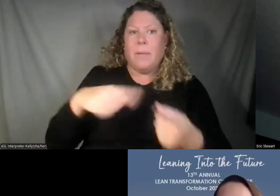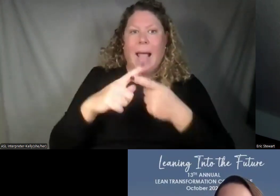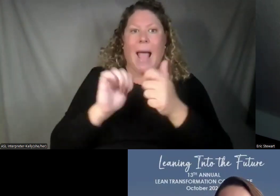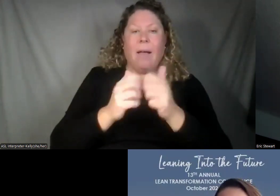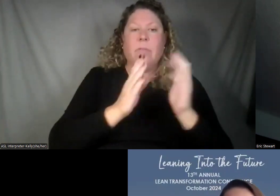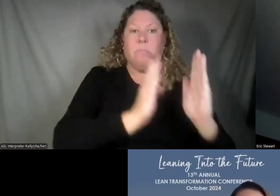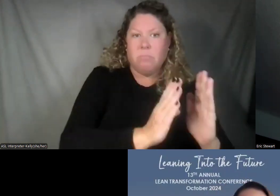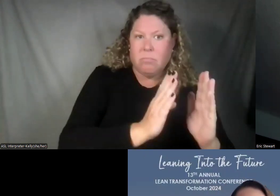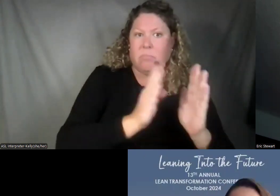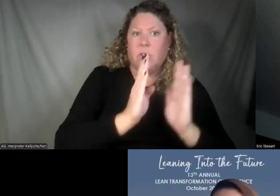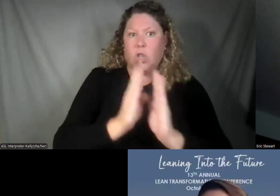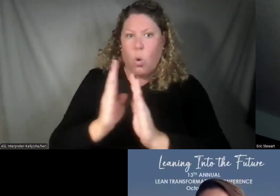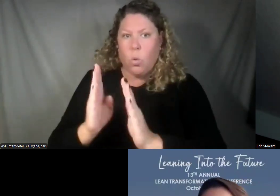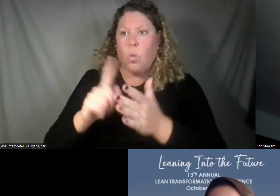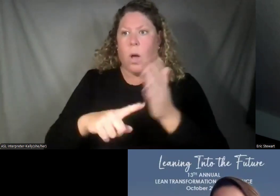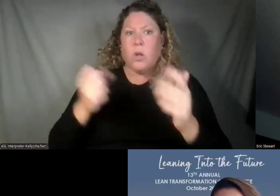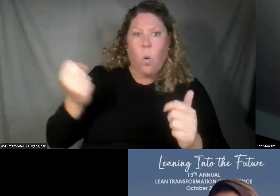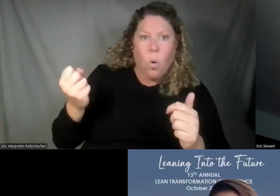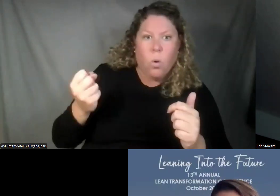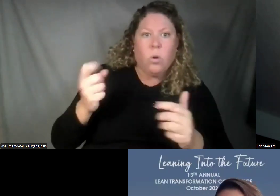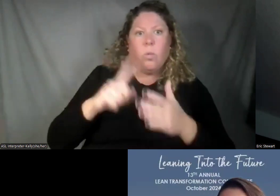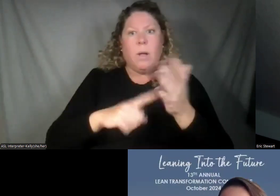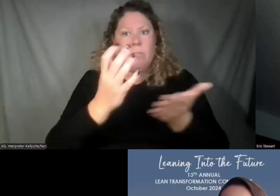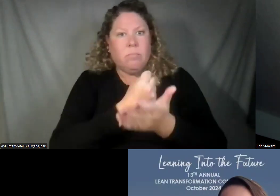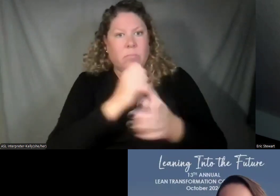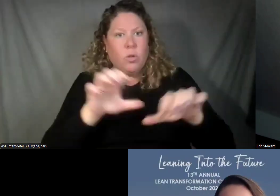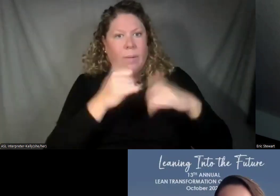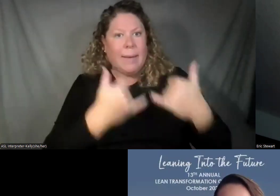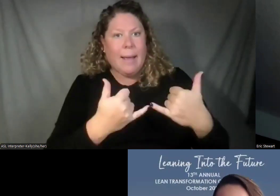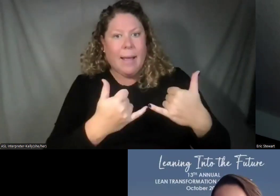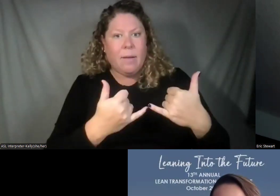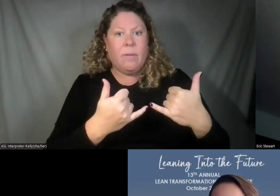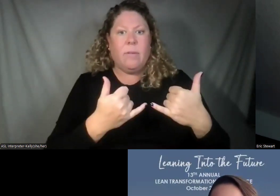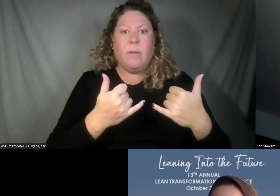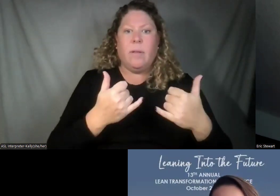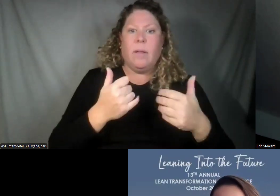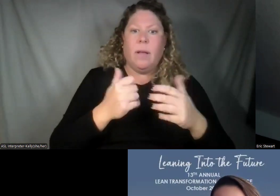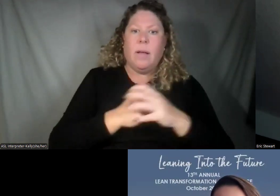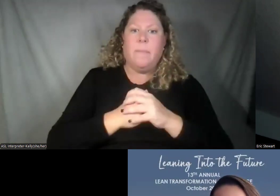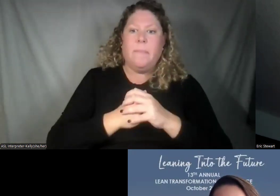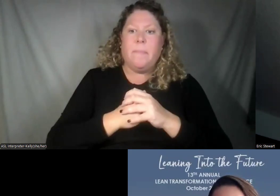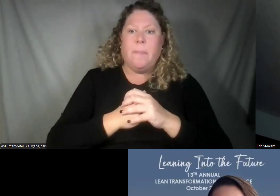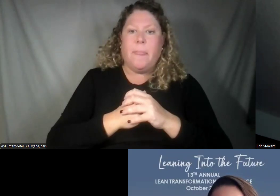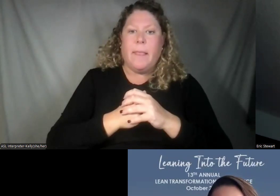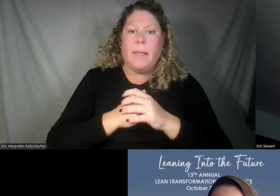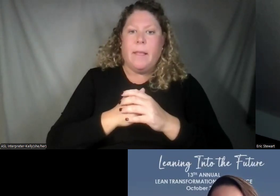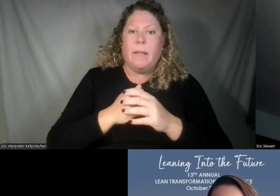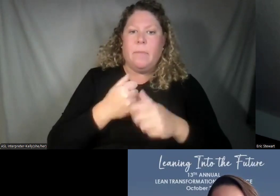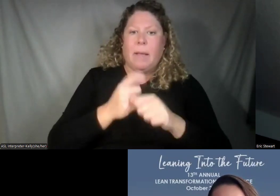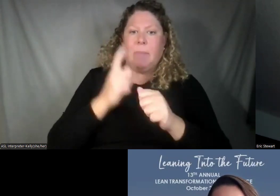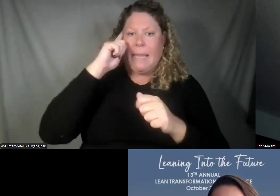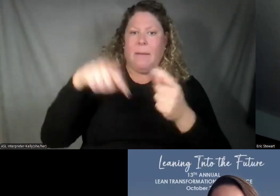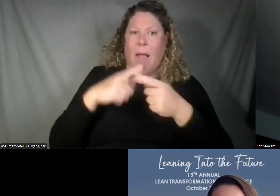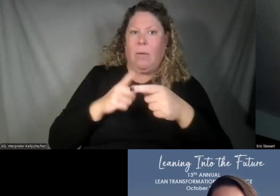now? What's on hold? What's the lowest hanging fruit? And that's making me think of getting things done. And there's a question that someone